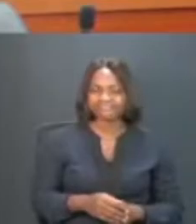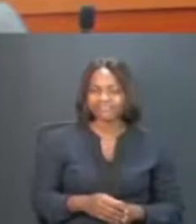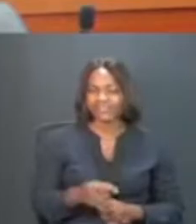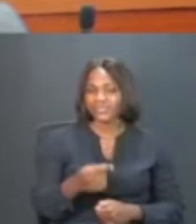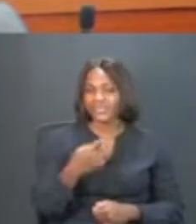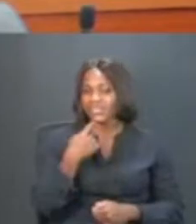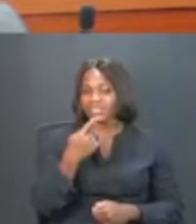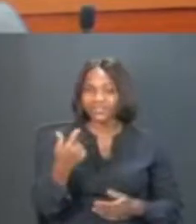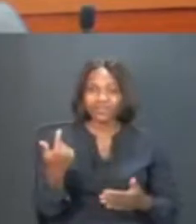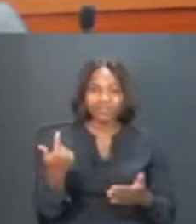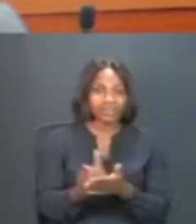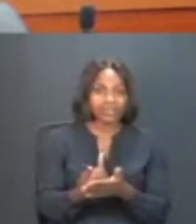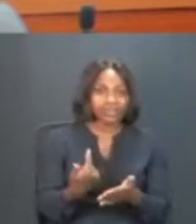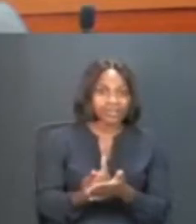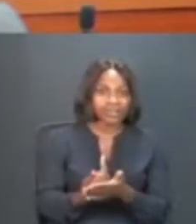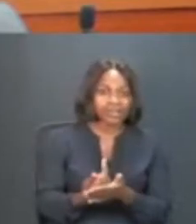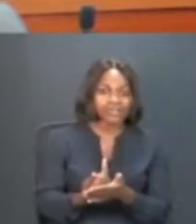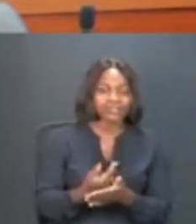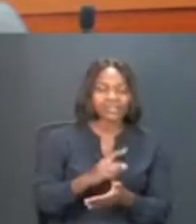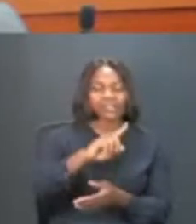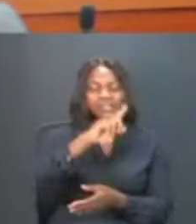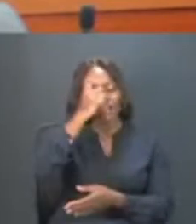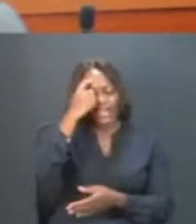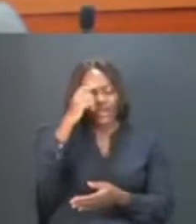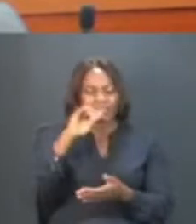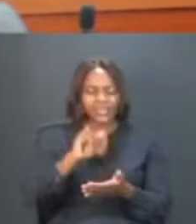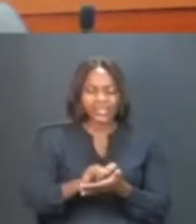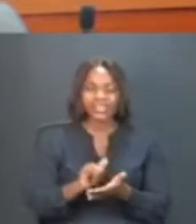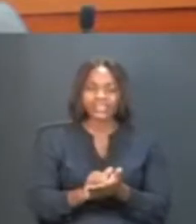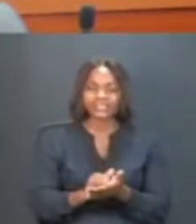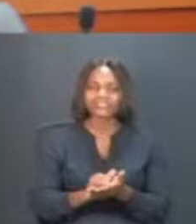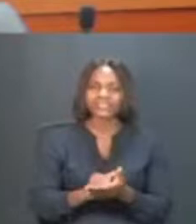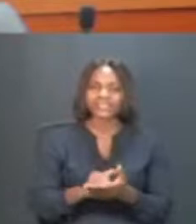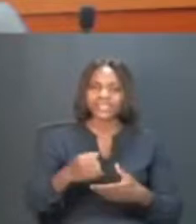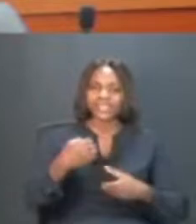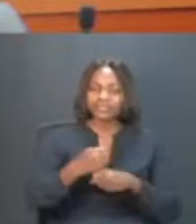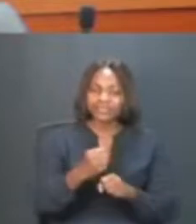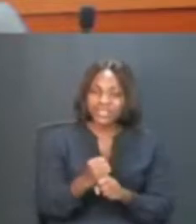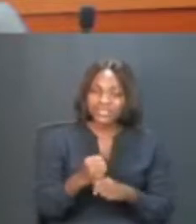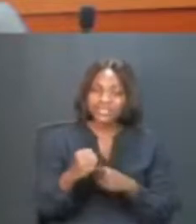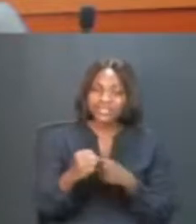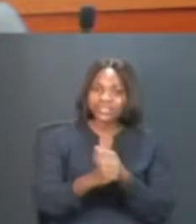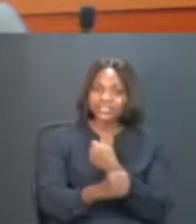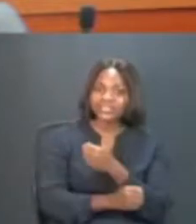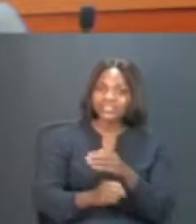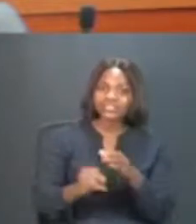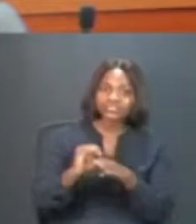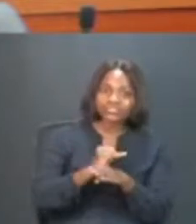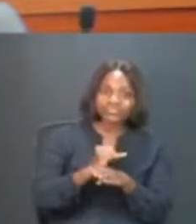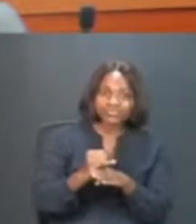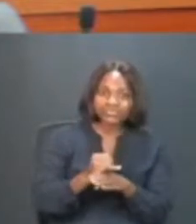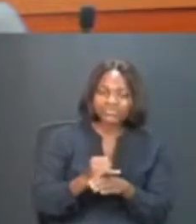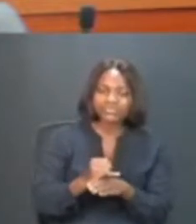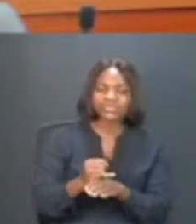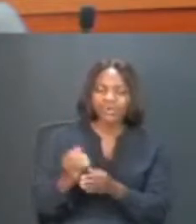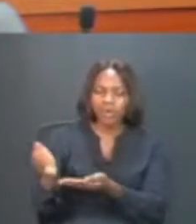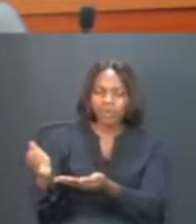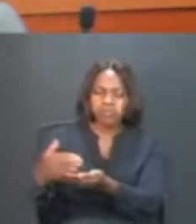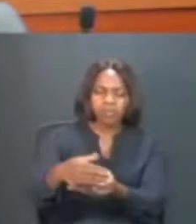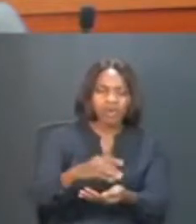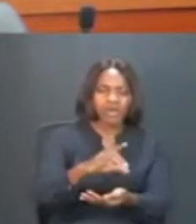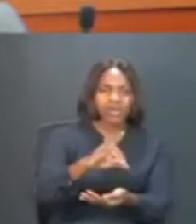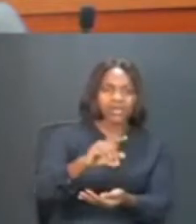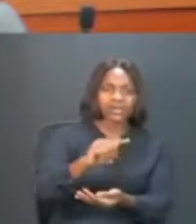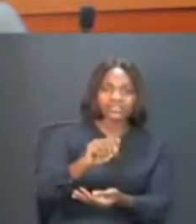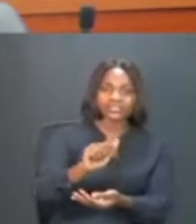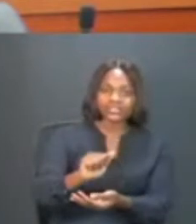to give it more attention, to get state institutions, to get us the data. Data is sketchy, and we need that data to